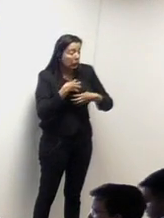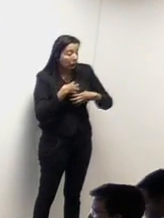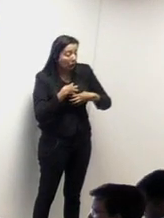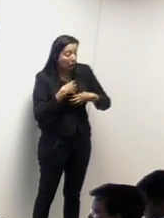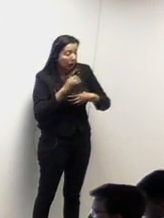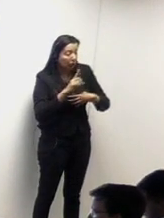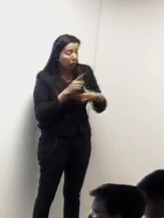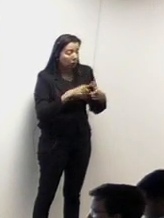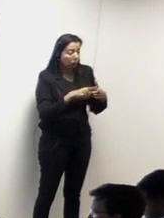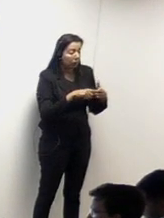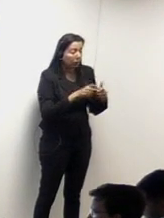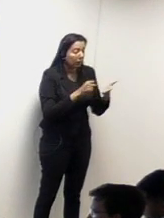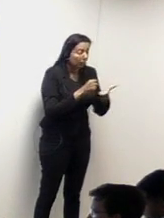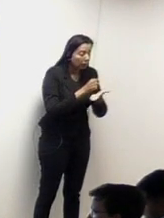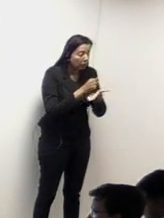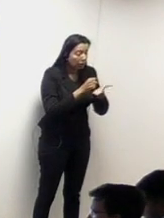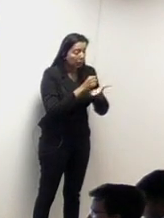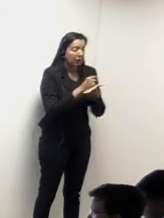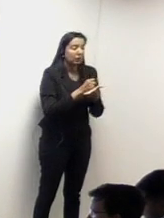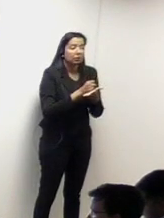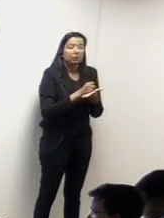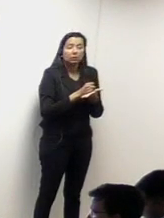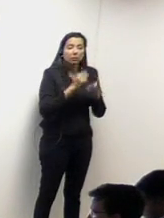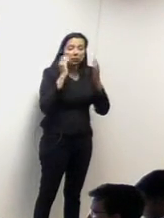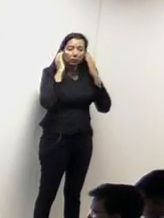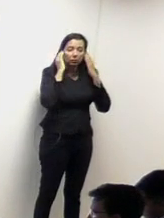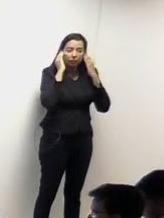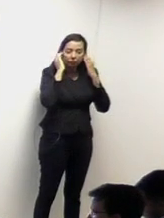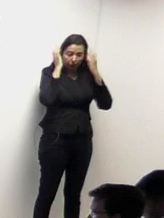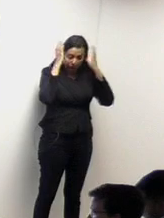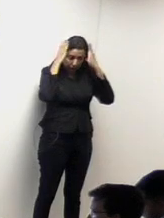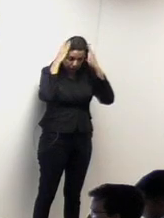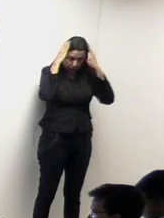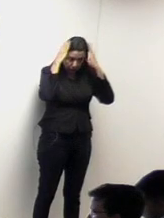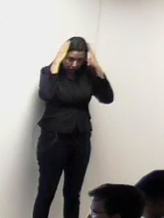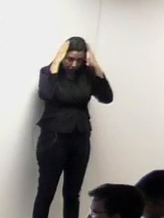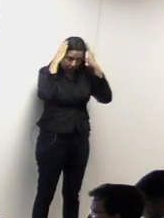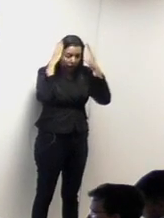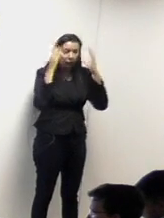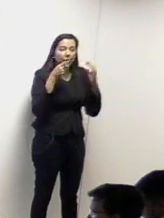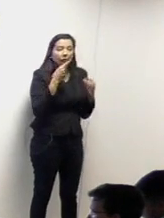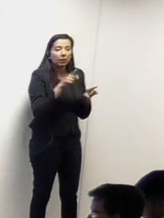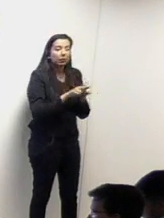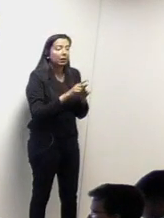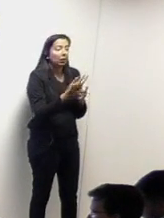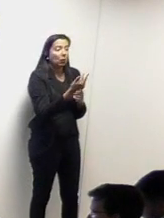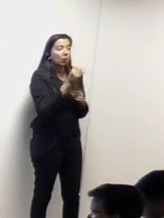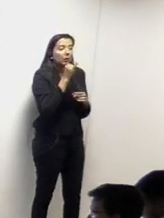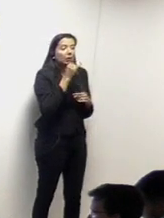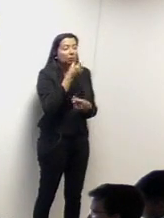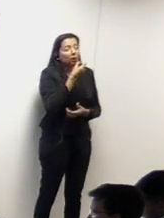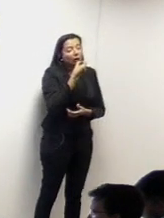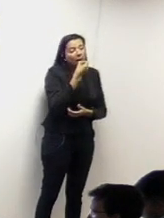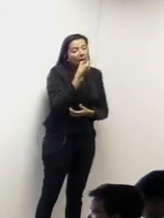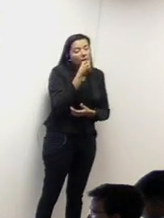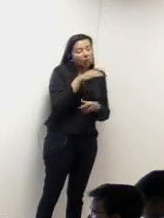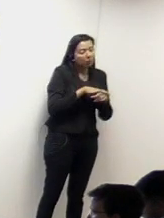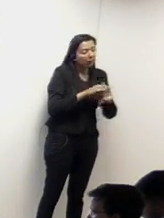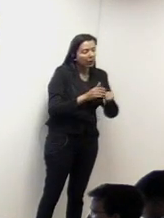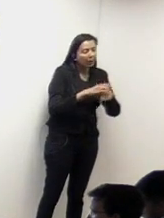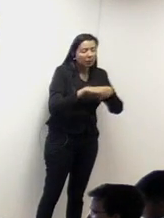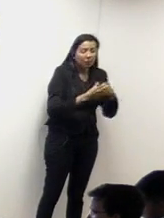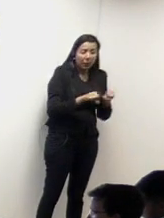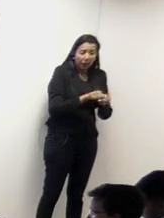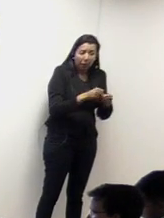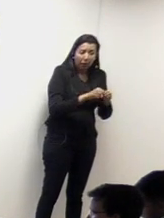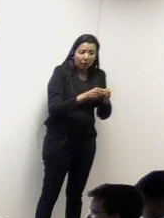and we address the symptom, like if you take aspirin because you twisted your ankle. So why is the crime rate increasing? We have to think about